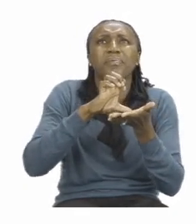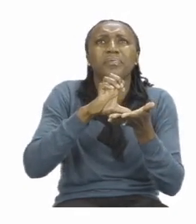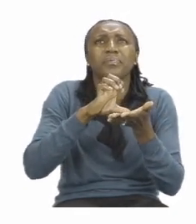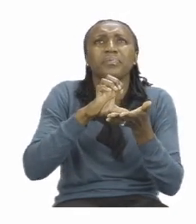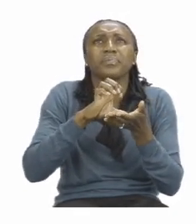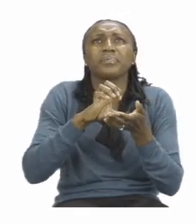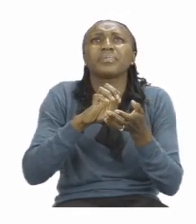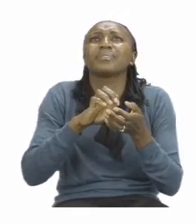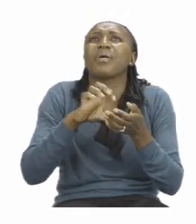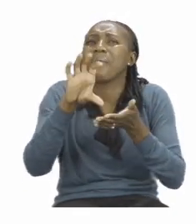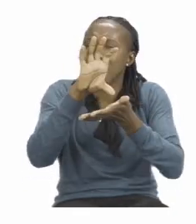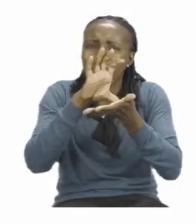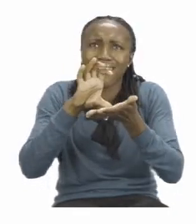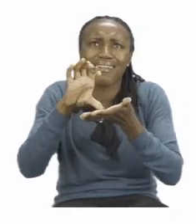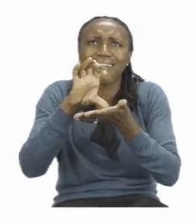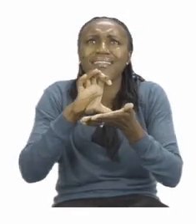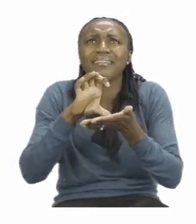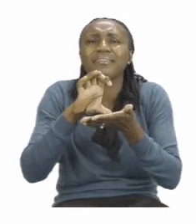dirty,